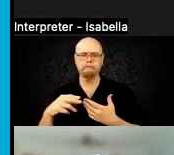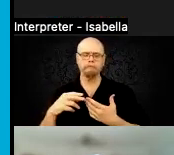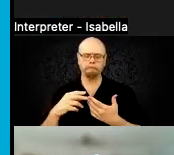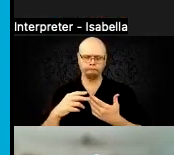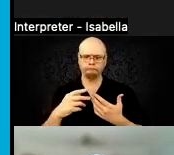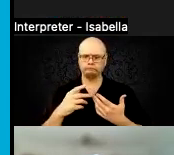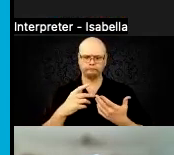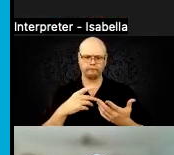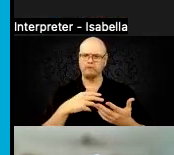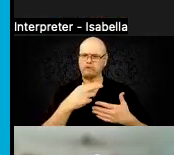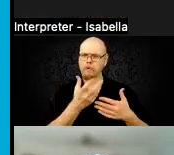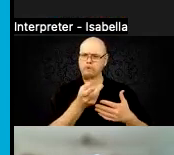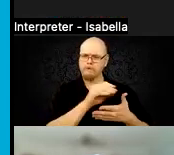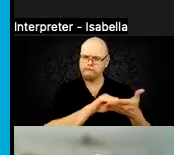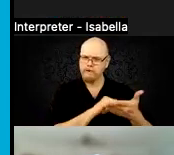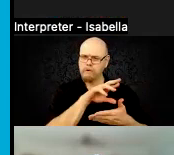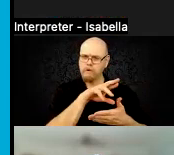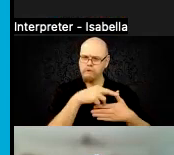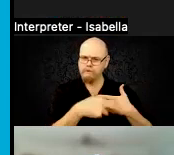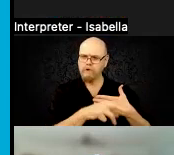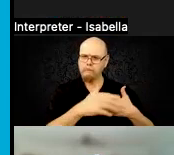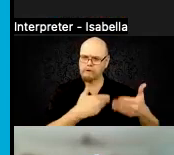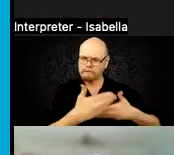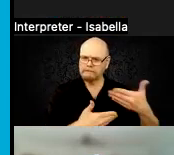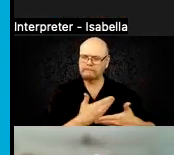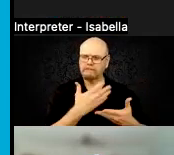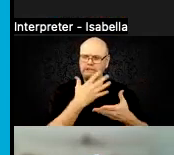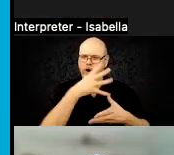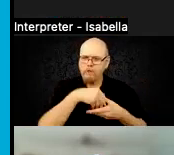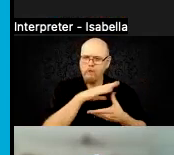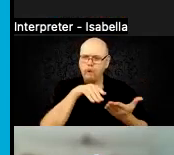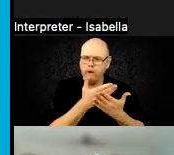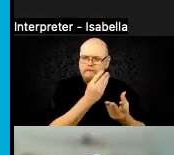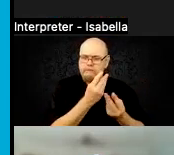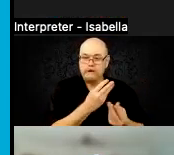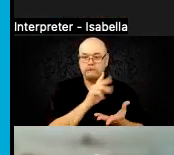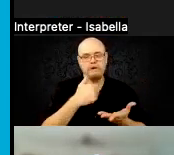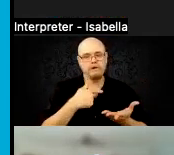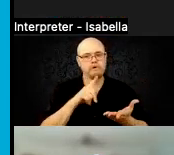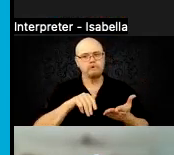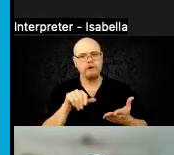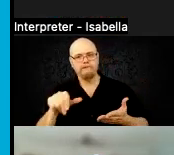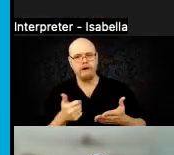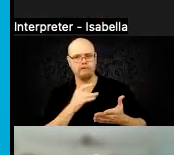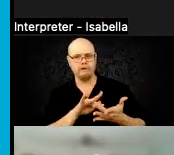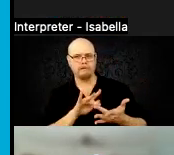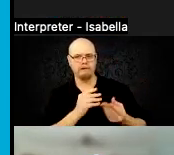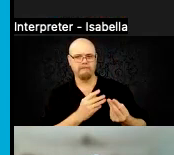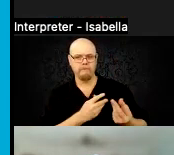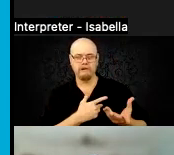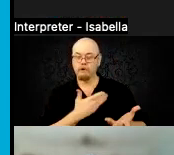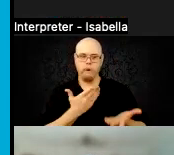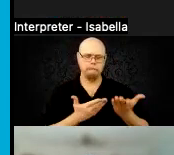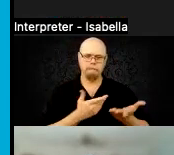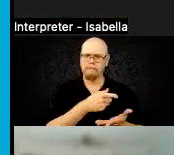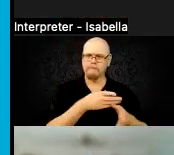young person when they go through the referral process, but especially if the young person may not or maybe struggling with responding to